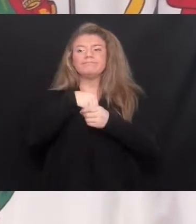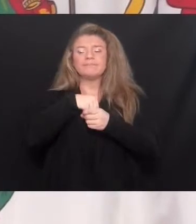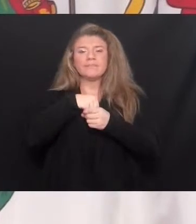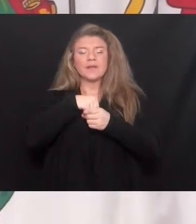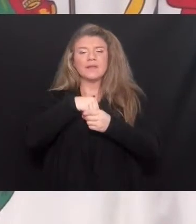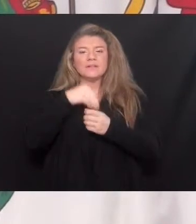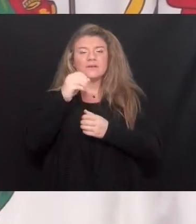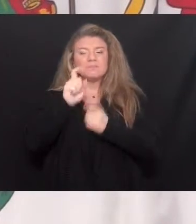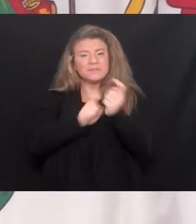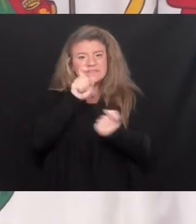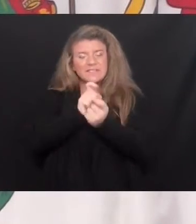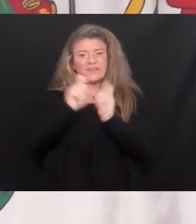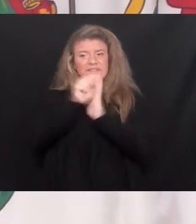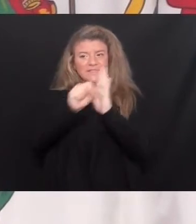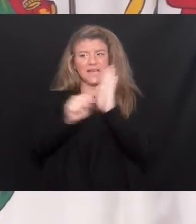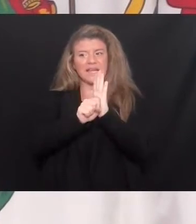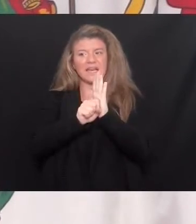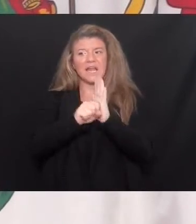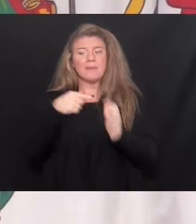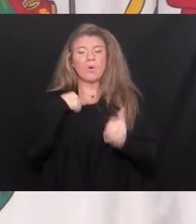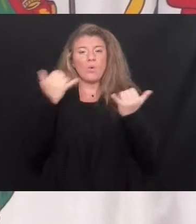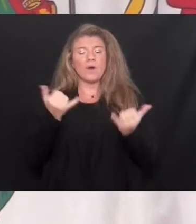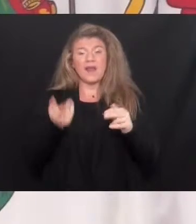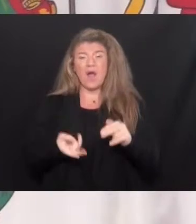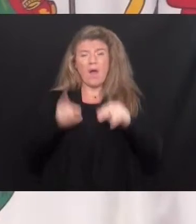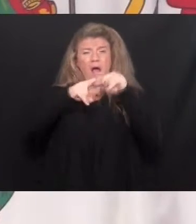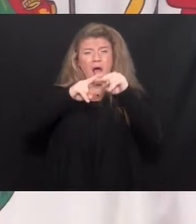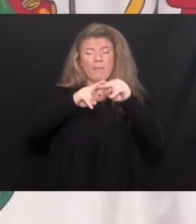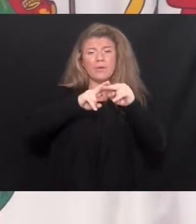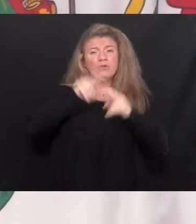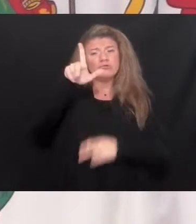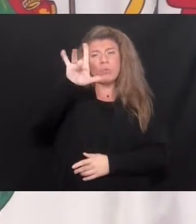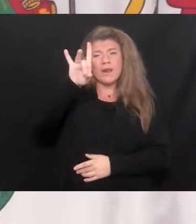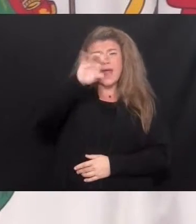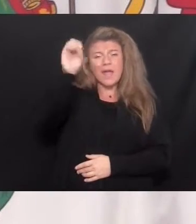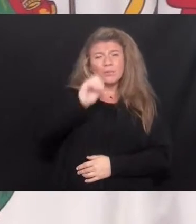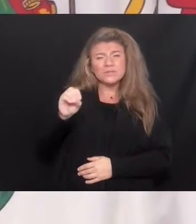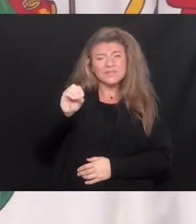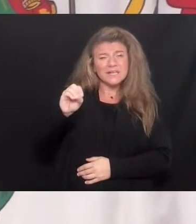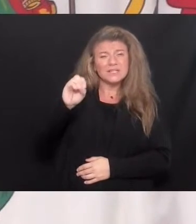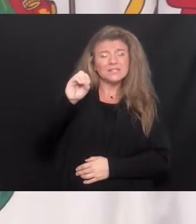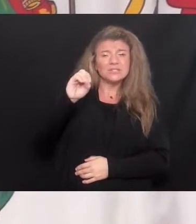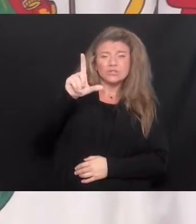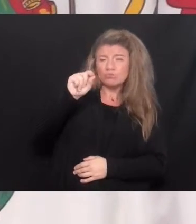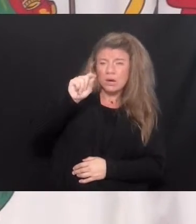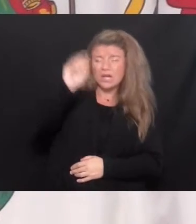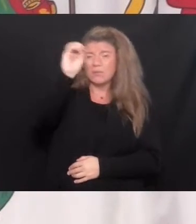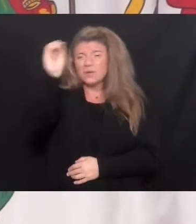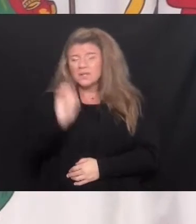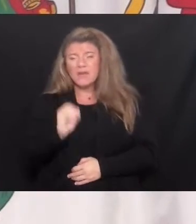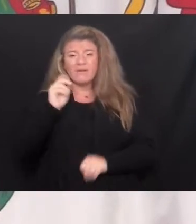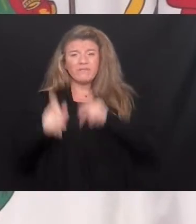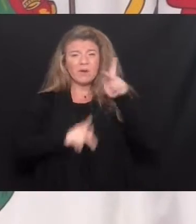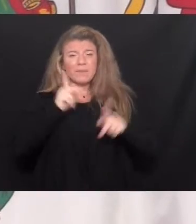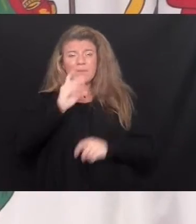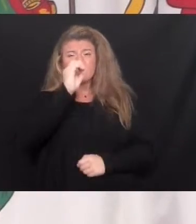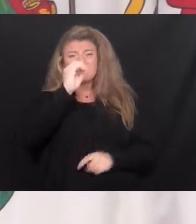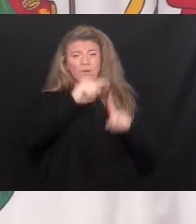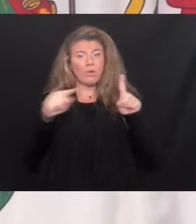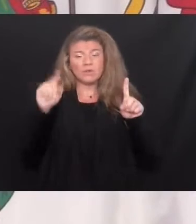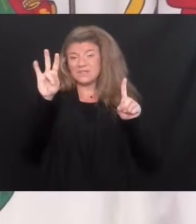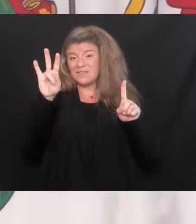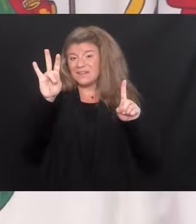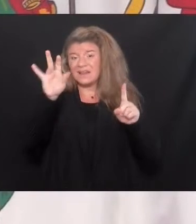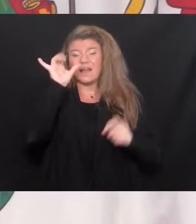certain state, but we're up in the 20 percentile, 28 percentile, whatever, of folks from 0 to 17